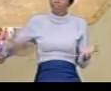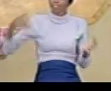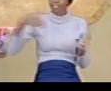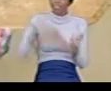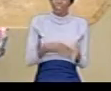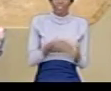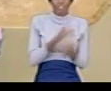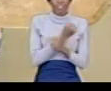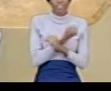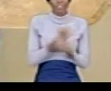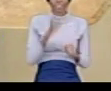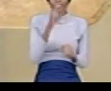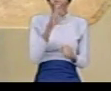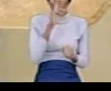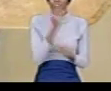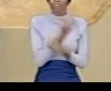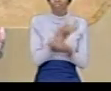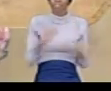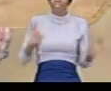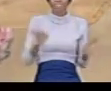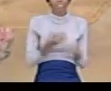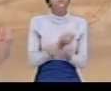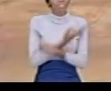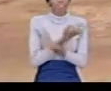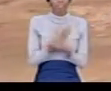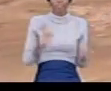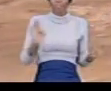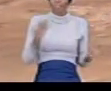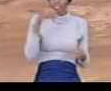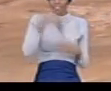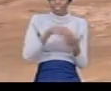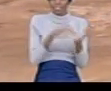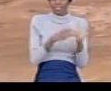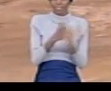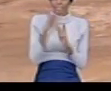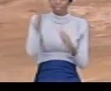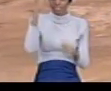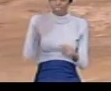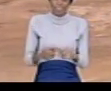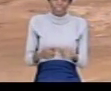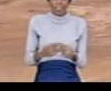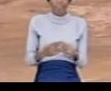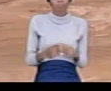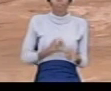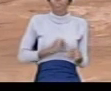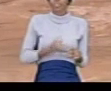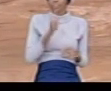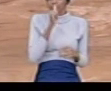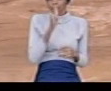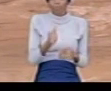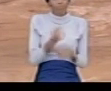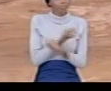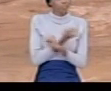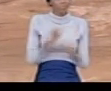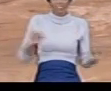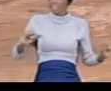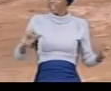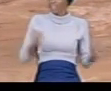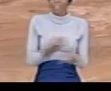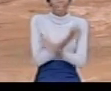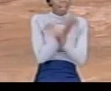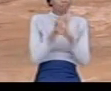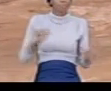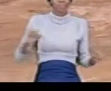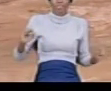again. You're free, you're free, you're free in Jesus' name. I'm